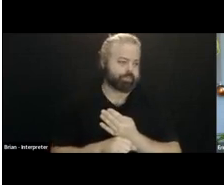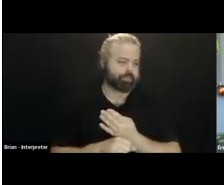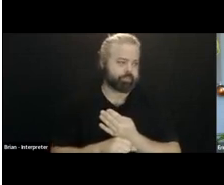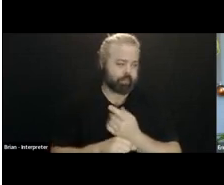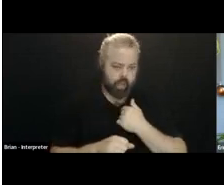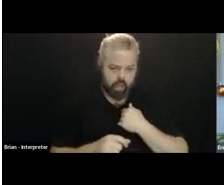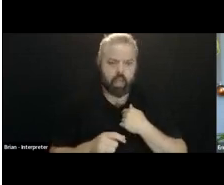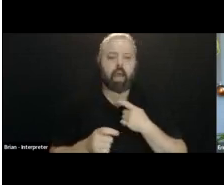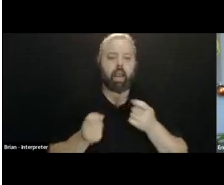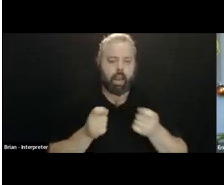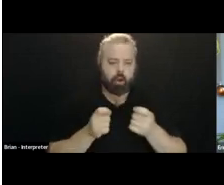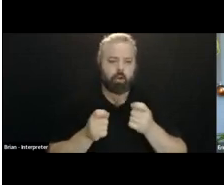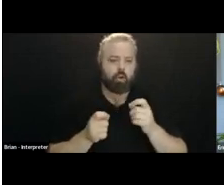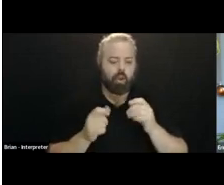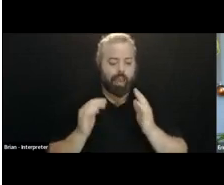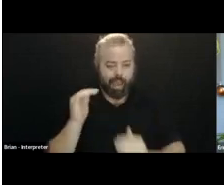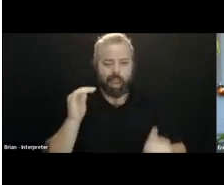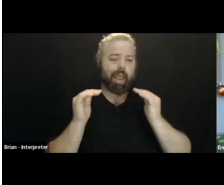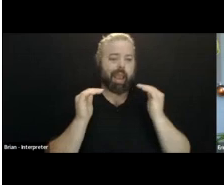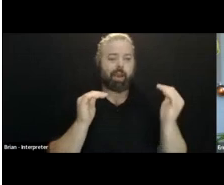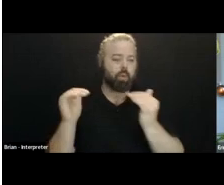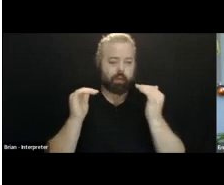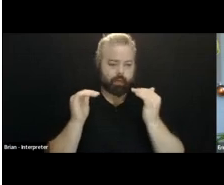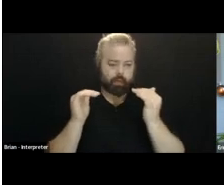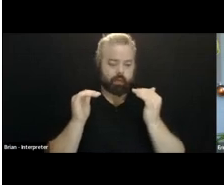equity trainings also. We focus on